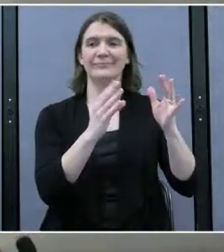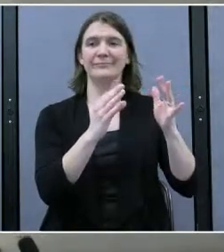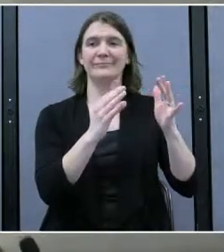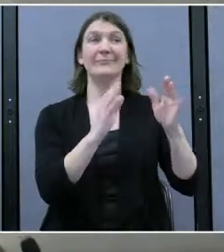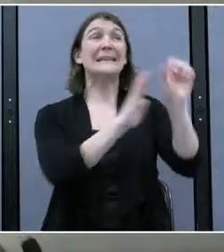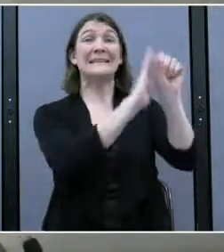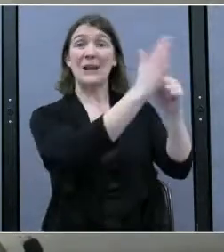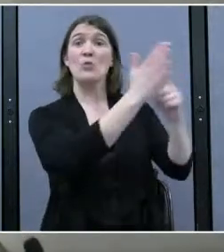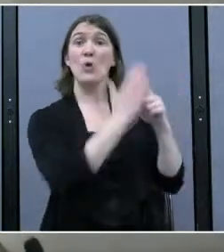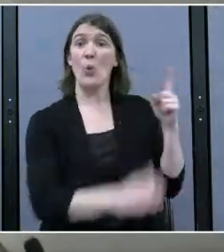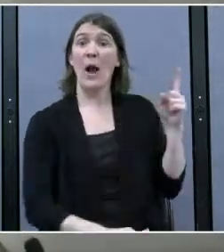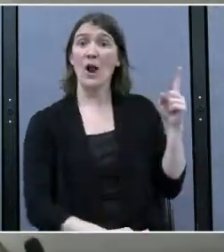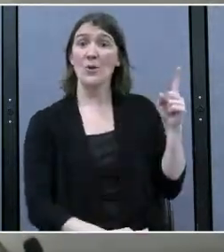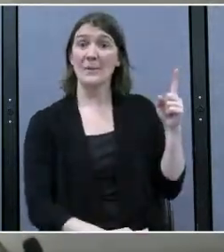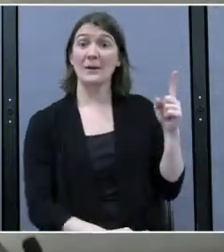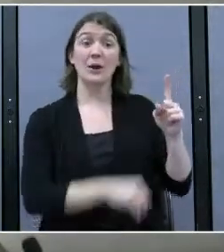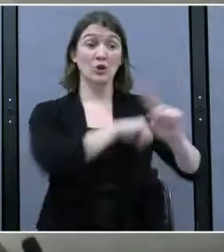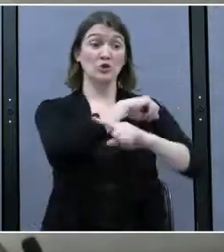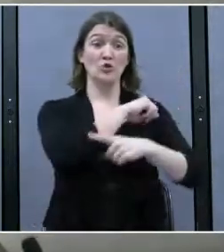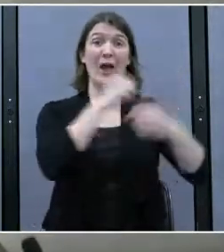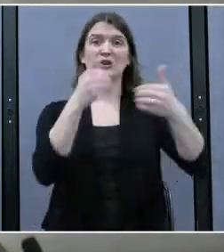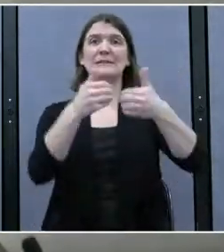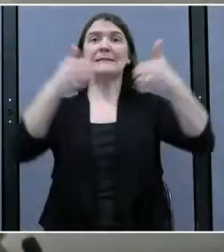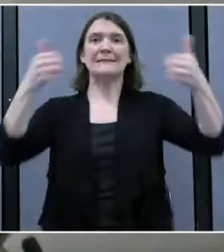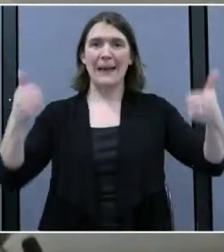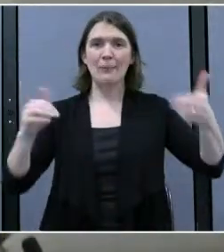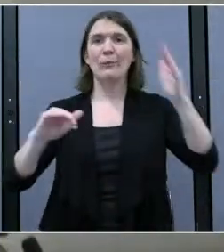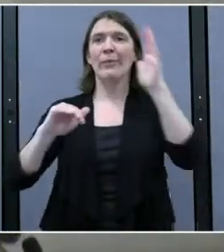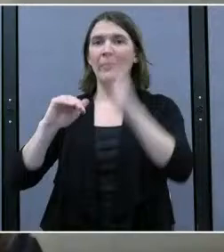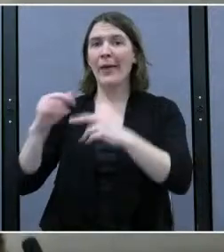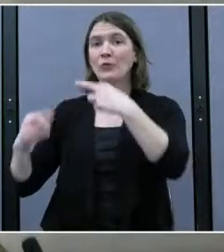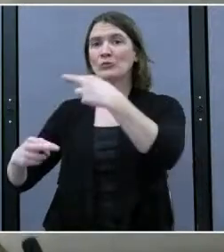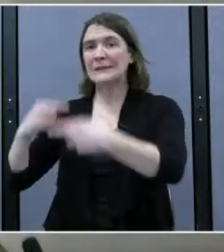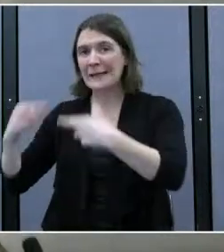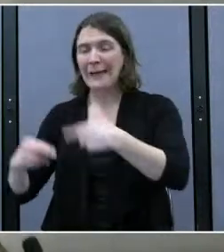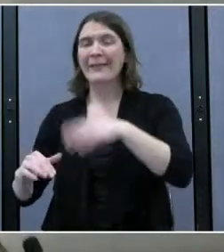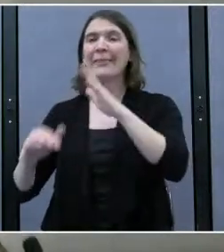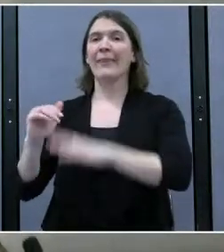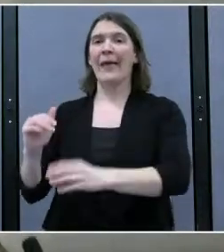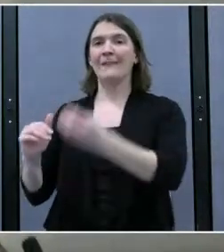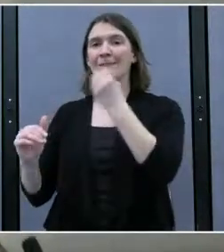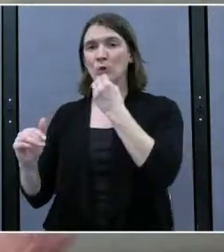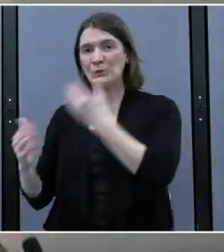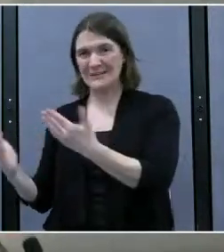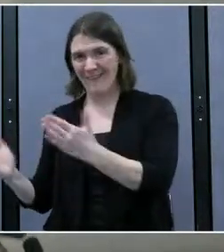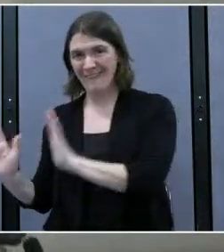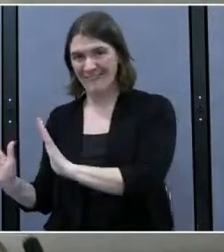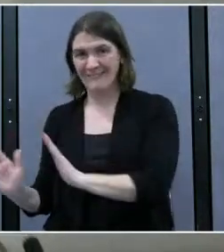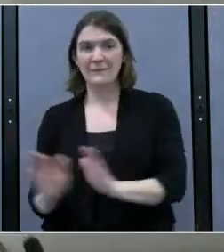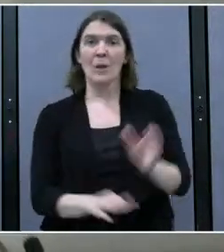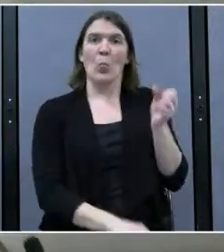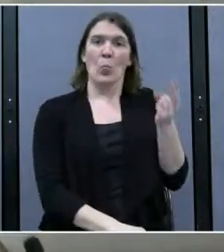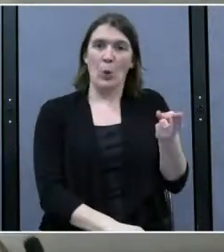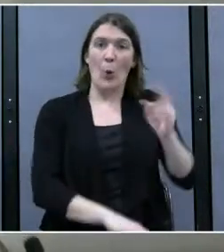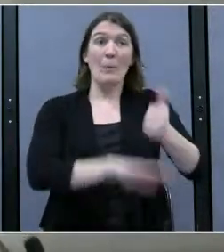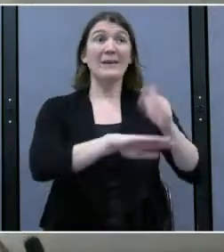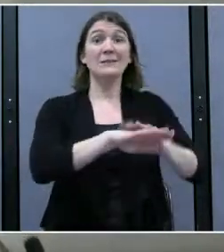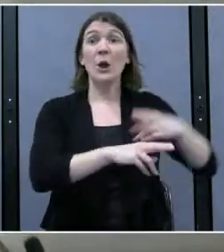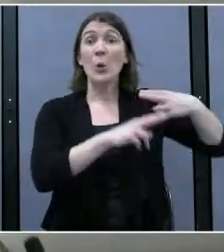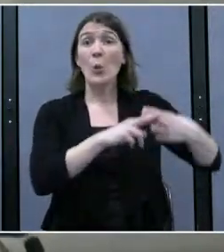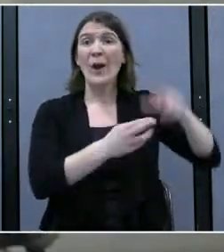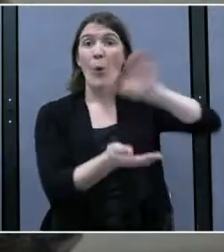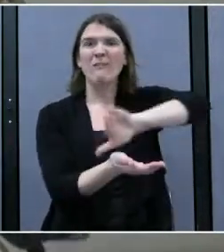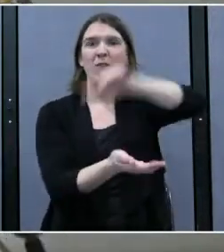state requirement that trash be collected and disposed of based on either weight or